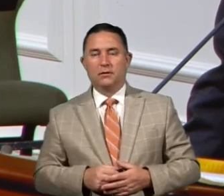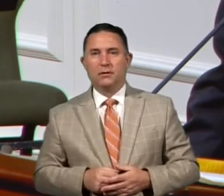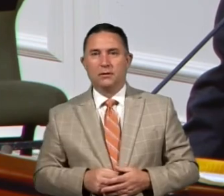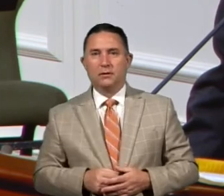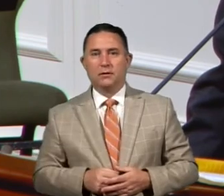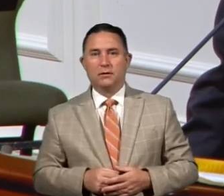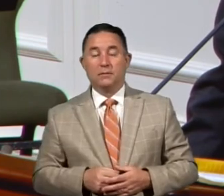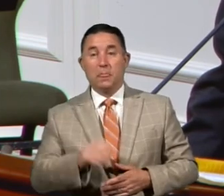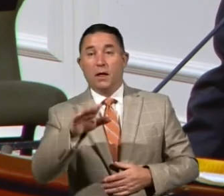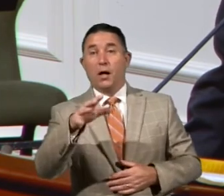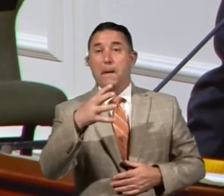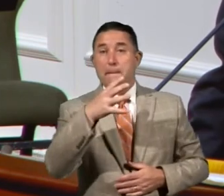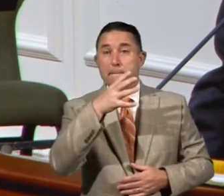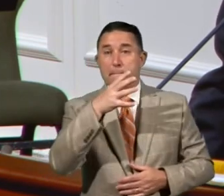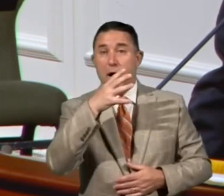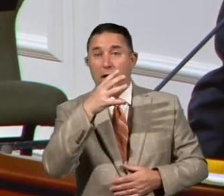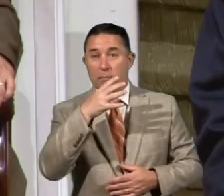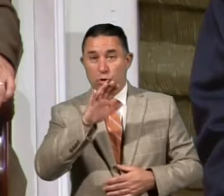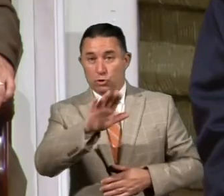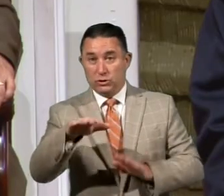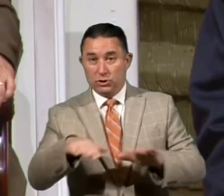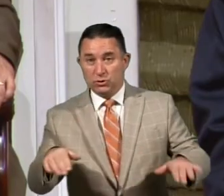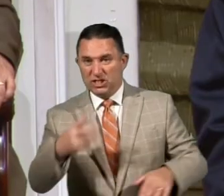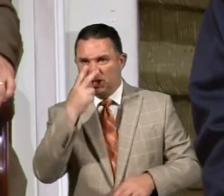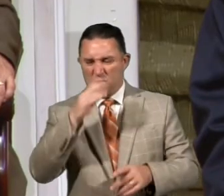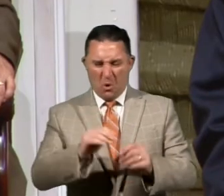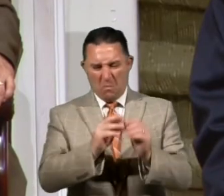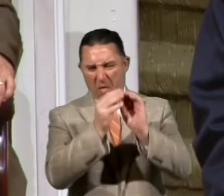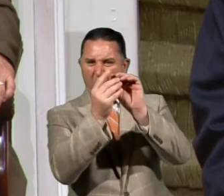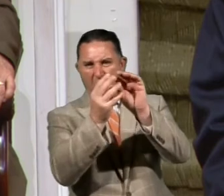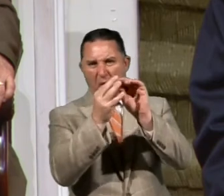do the kids ever see you unload?